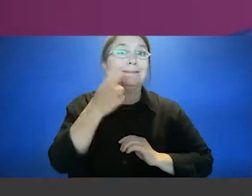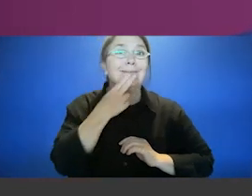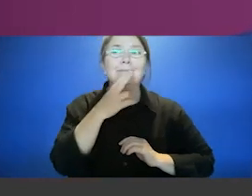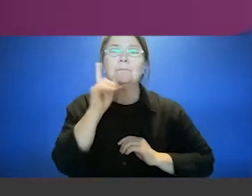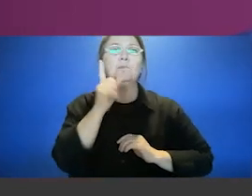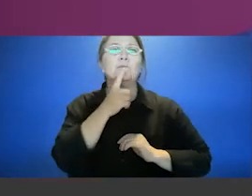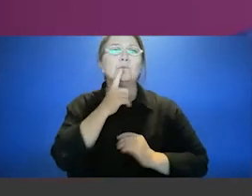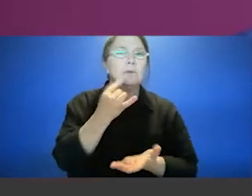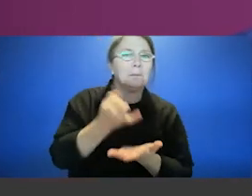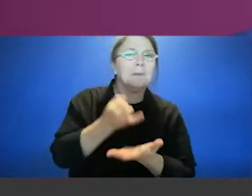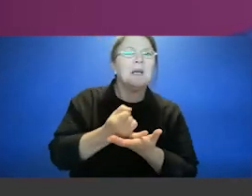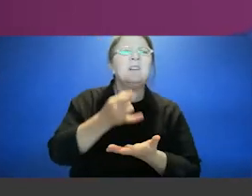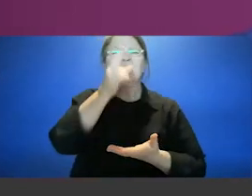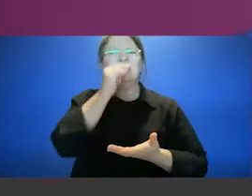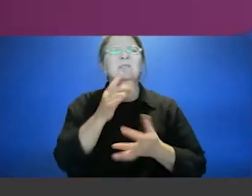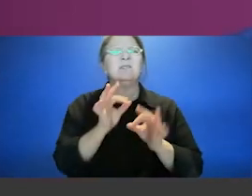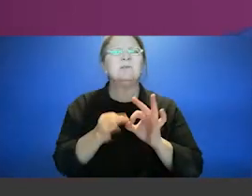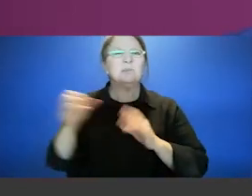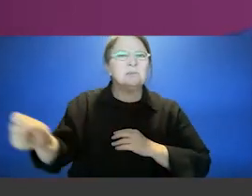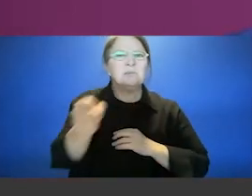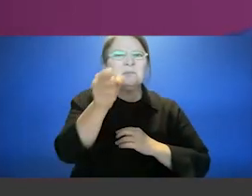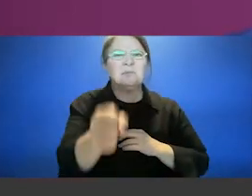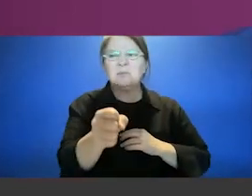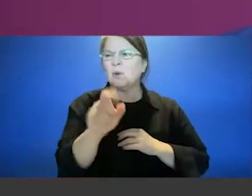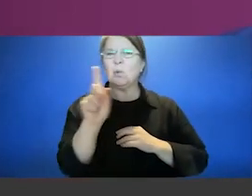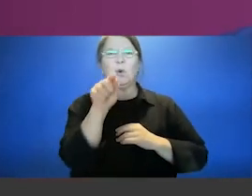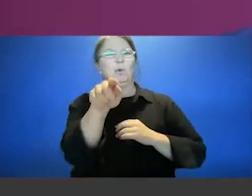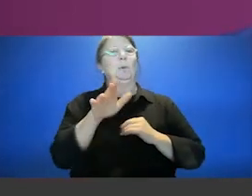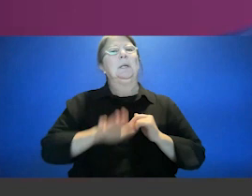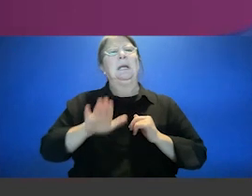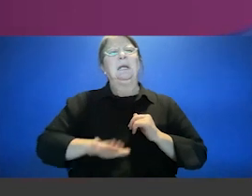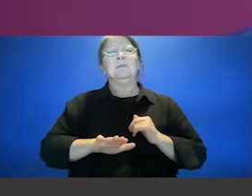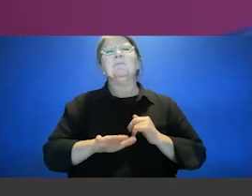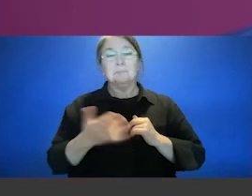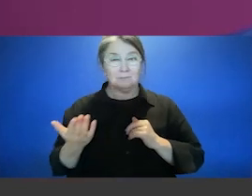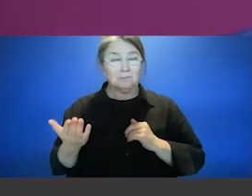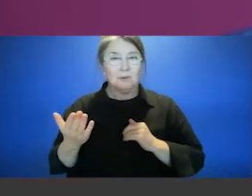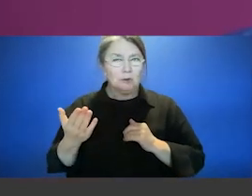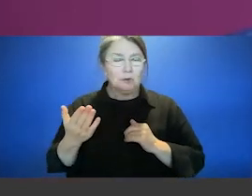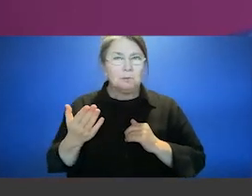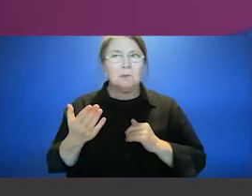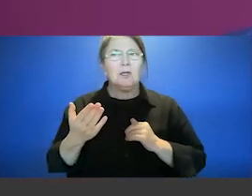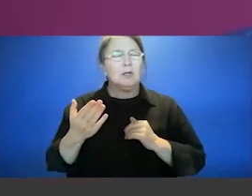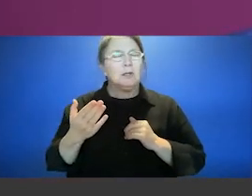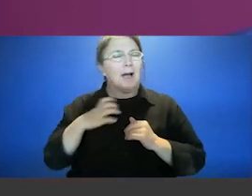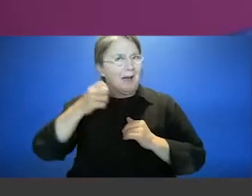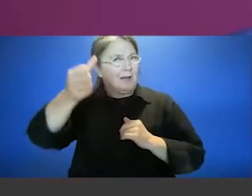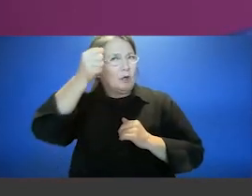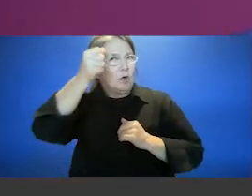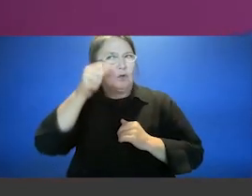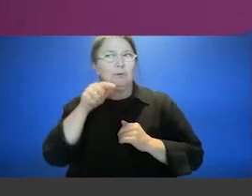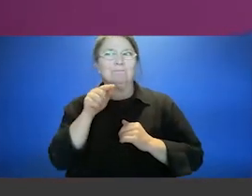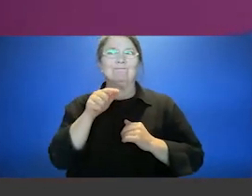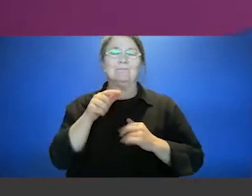also accommodate for that accordingly. We acknowledge that making a complaint can be quite a stressful